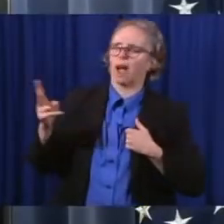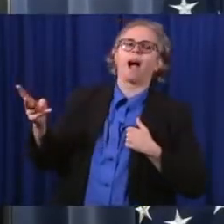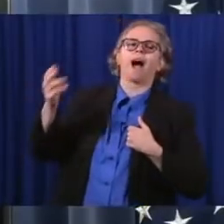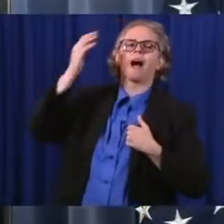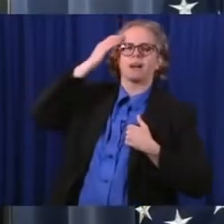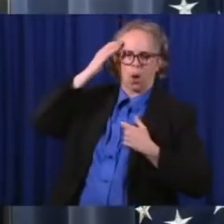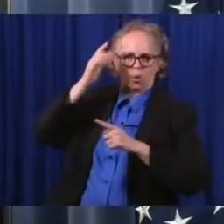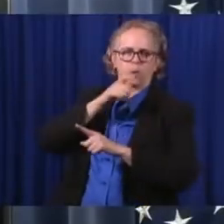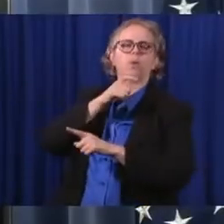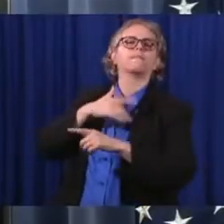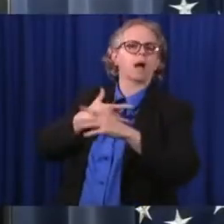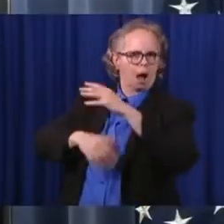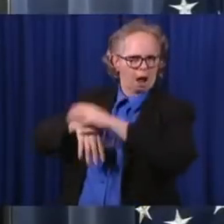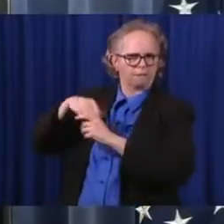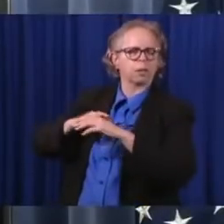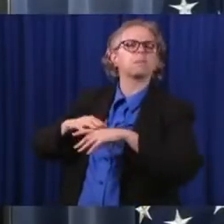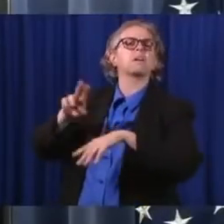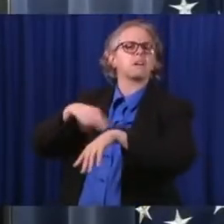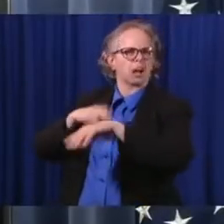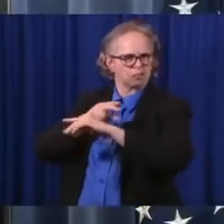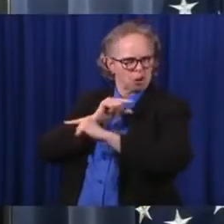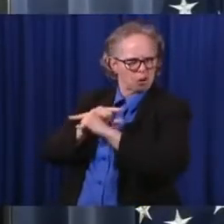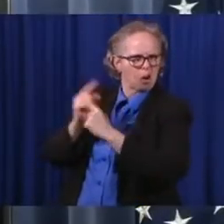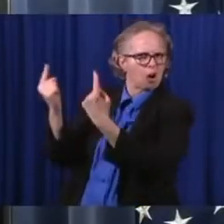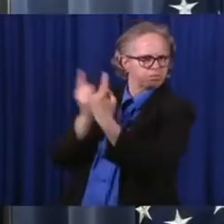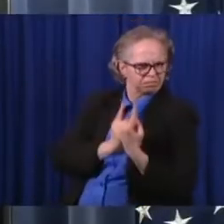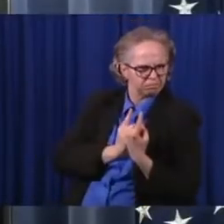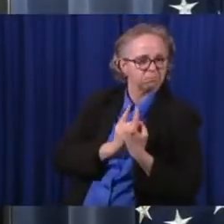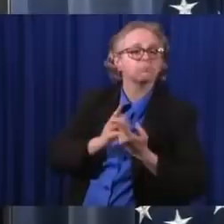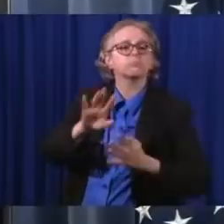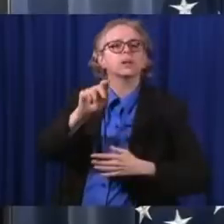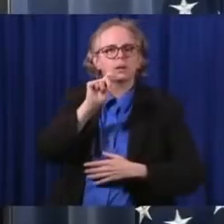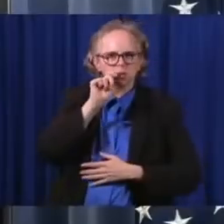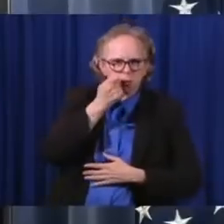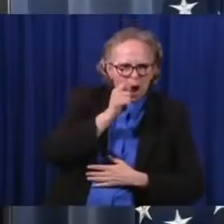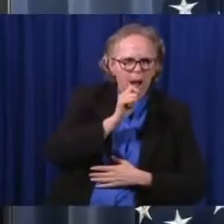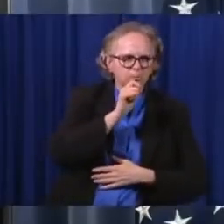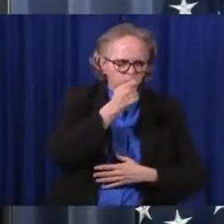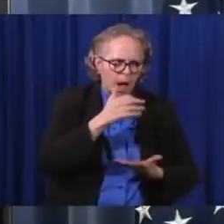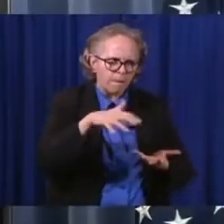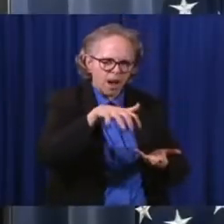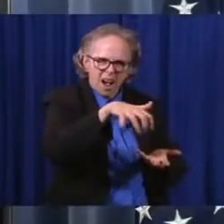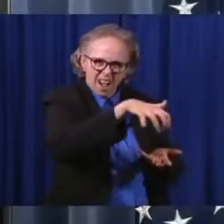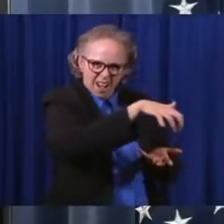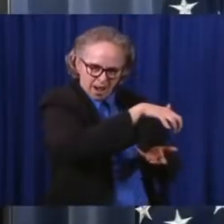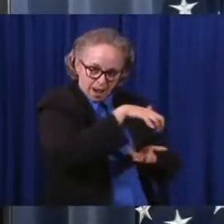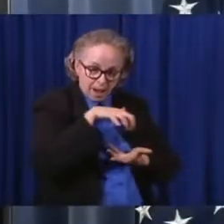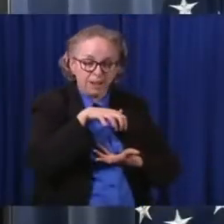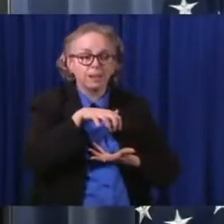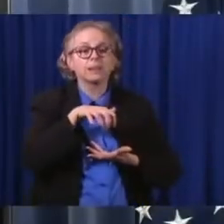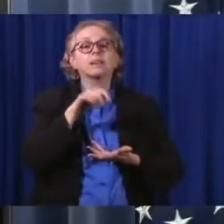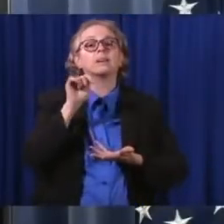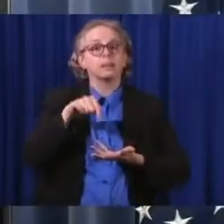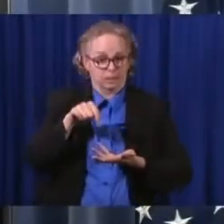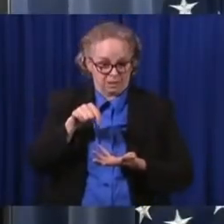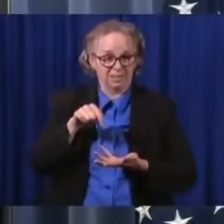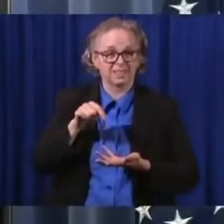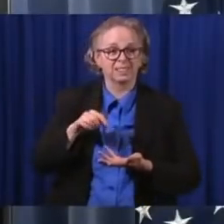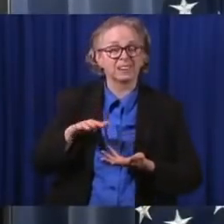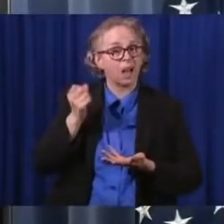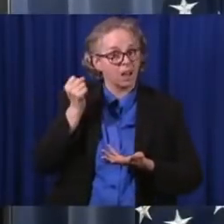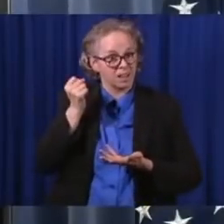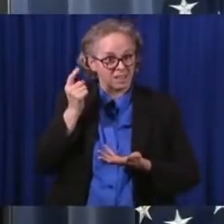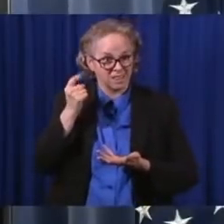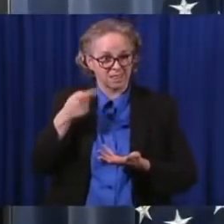very respectfully collect the specimens. A lot of administration to ensure that when the lab gets the results, that the results